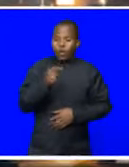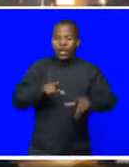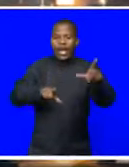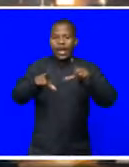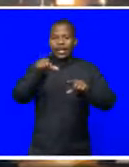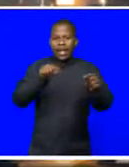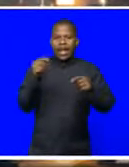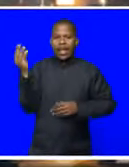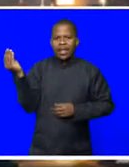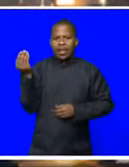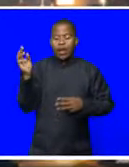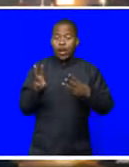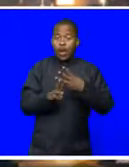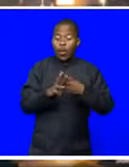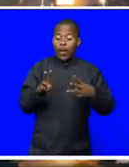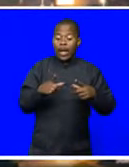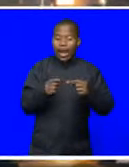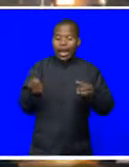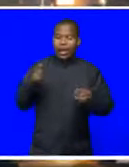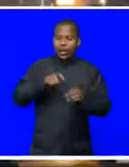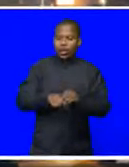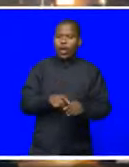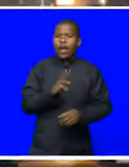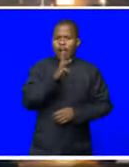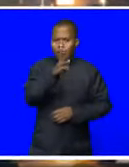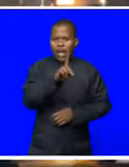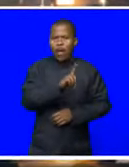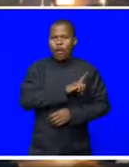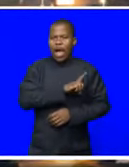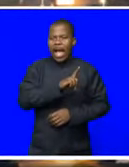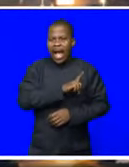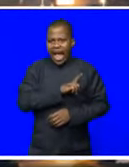held this coming weekend in preparations for the international